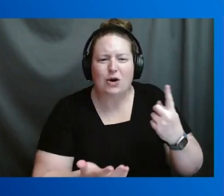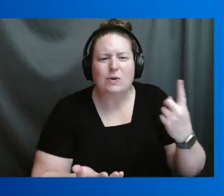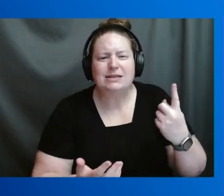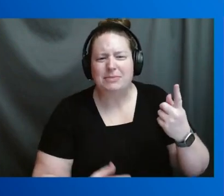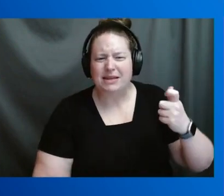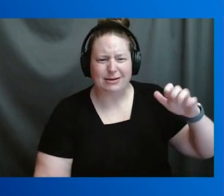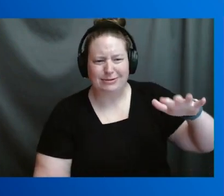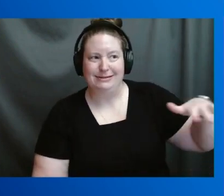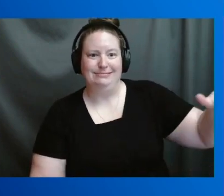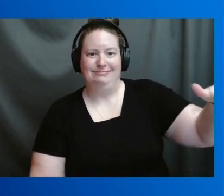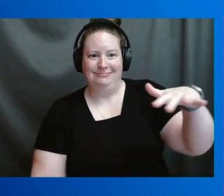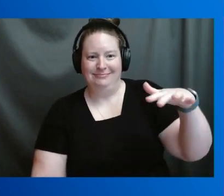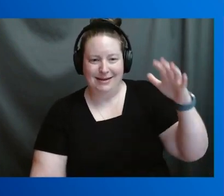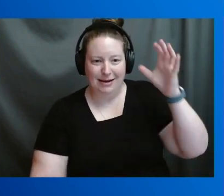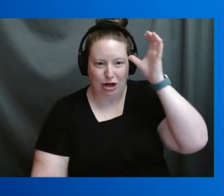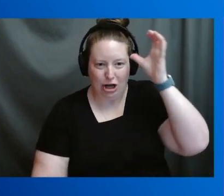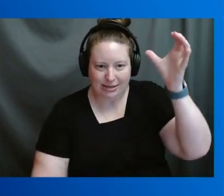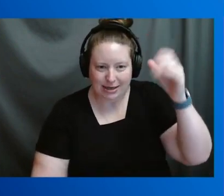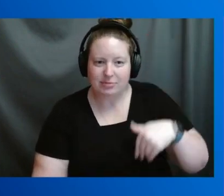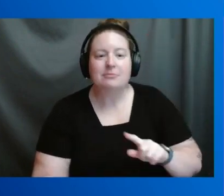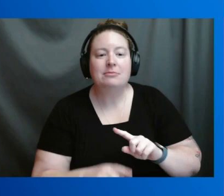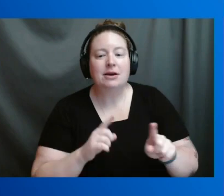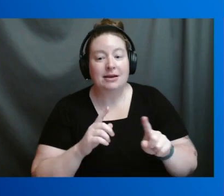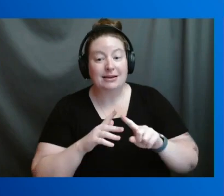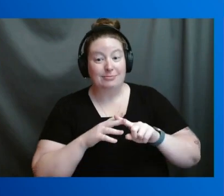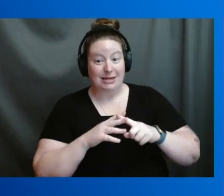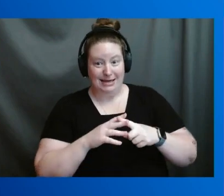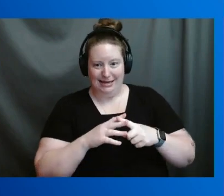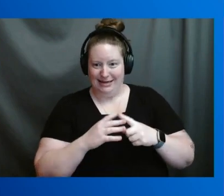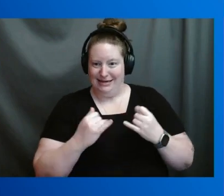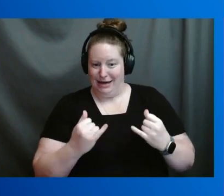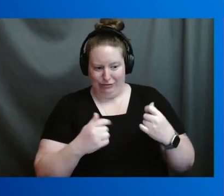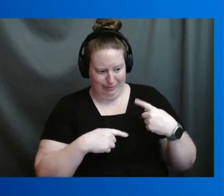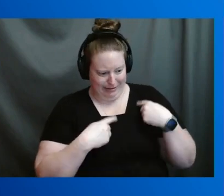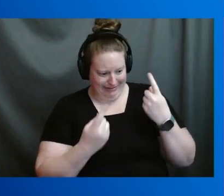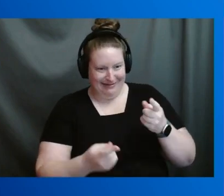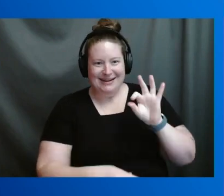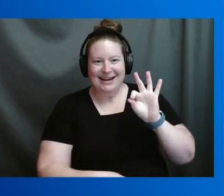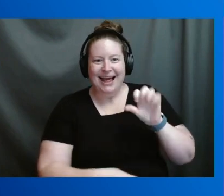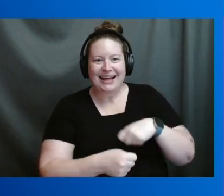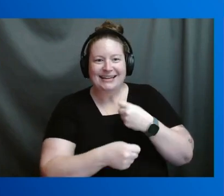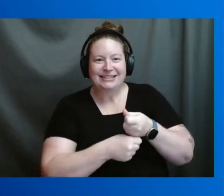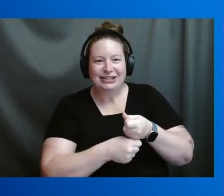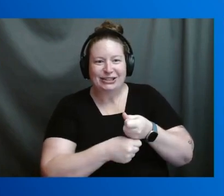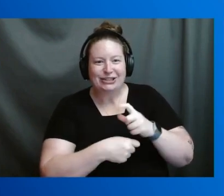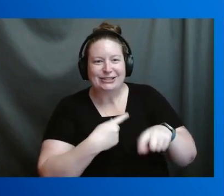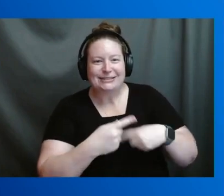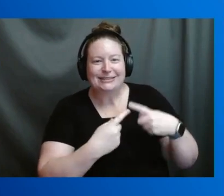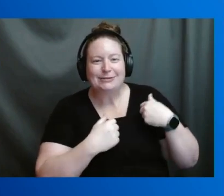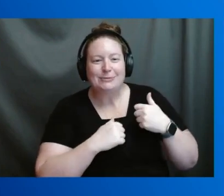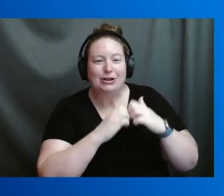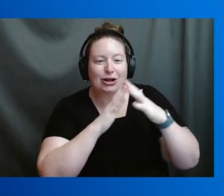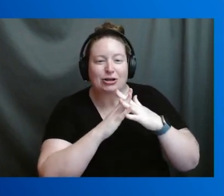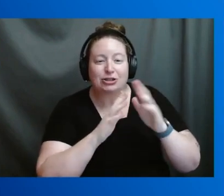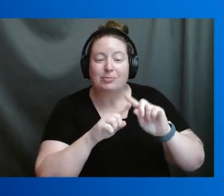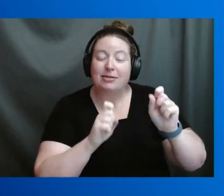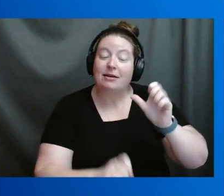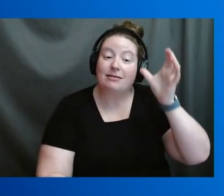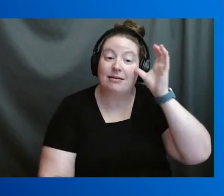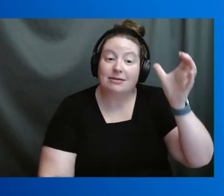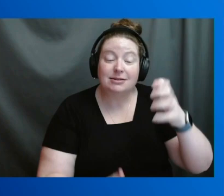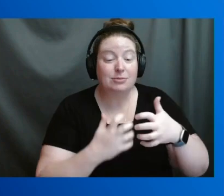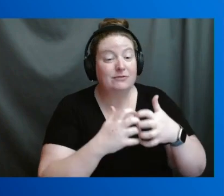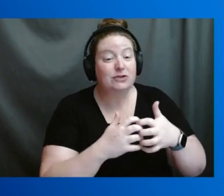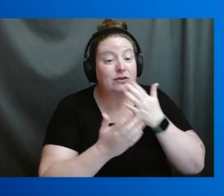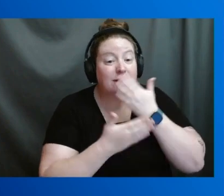really happened since the beginning, and it's been 9 years since we kind of launched, is the concept of serverless has really embraced and grown